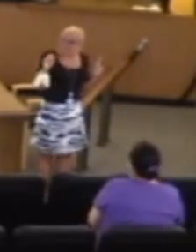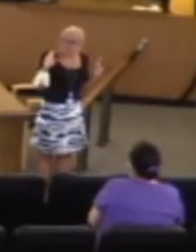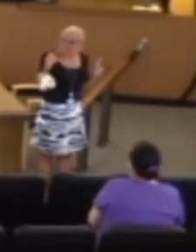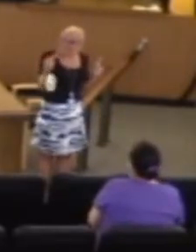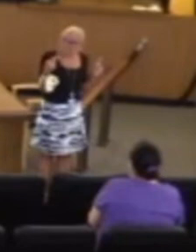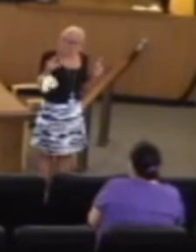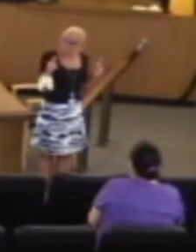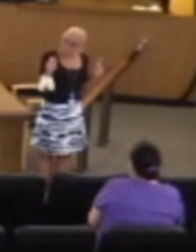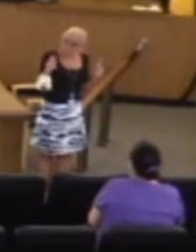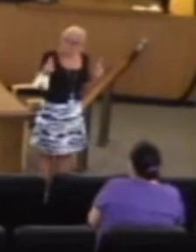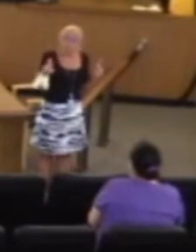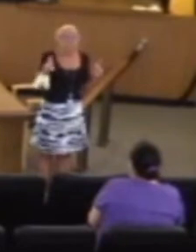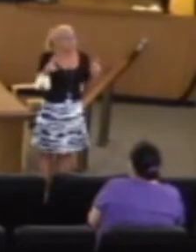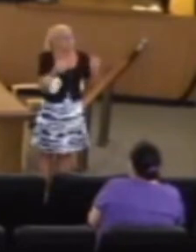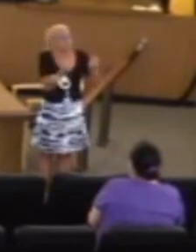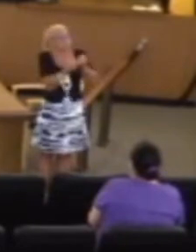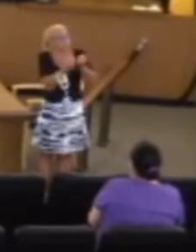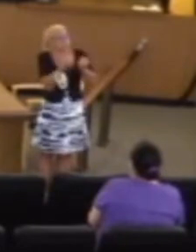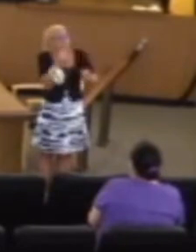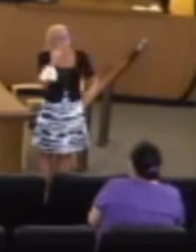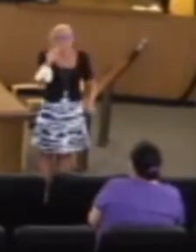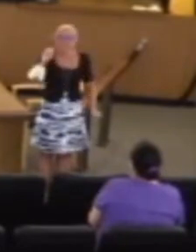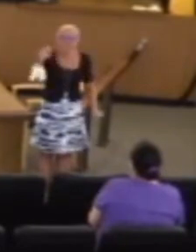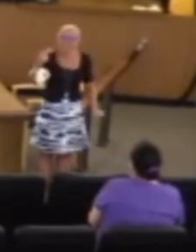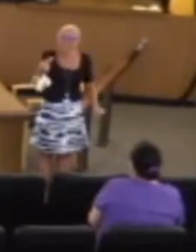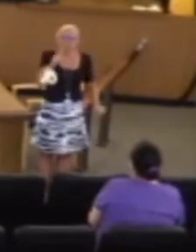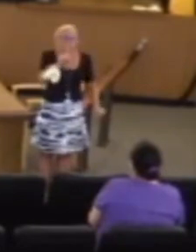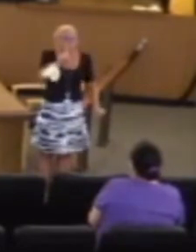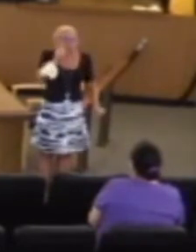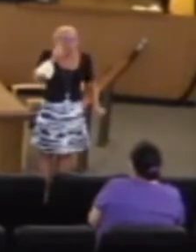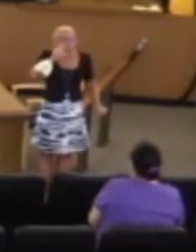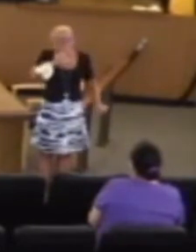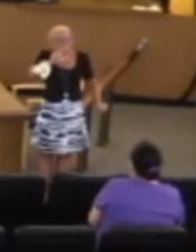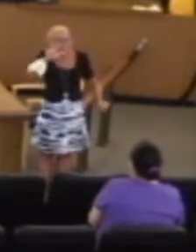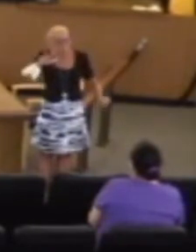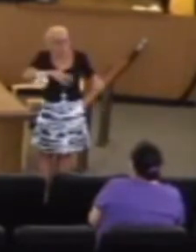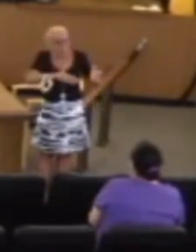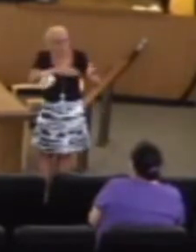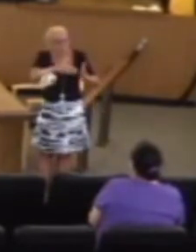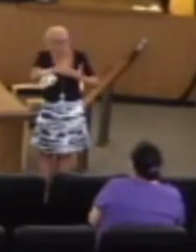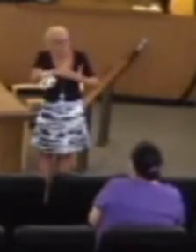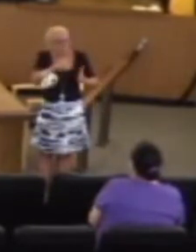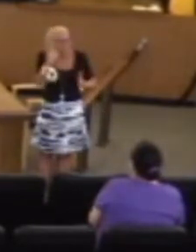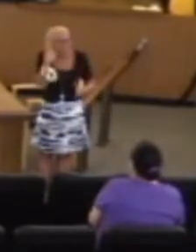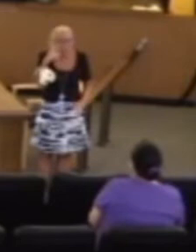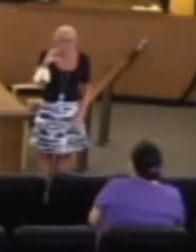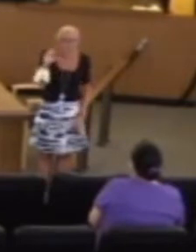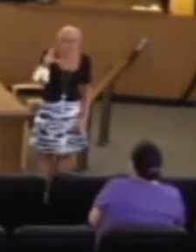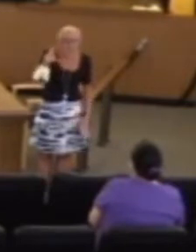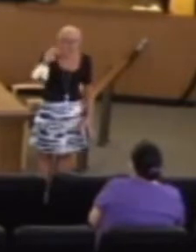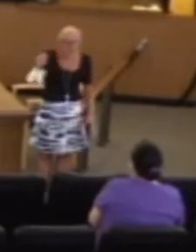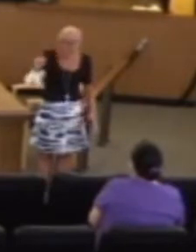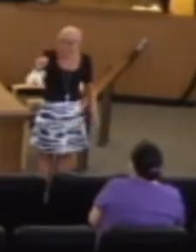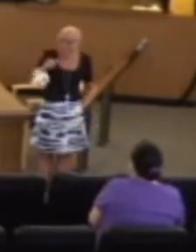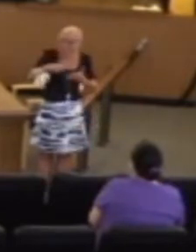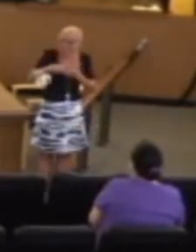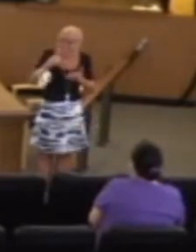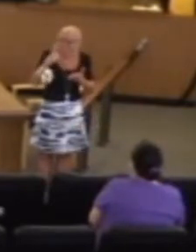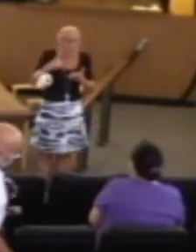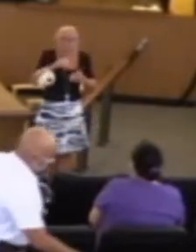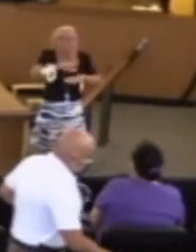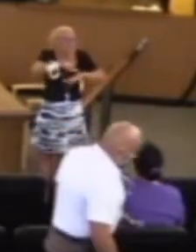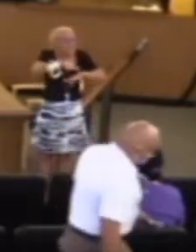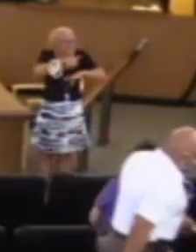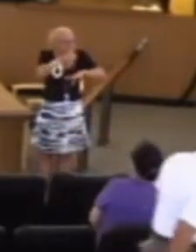Hempstead. In doing so, was able to secure $133 million in CARES funding. That funding is to be utilized for the